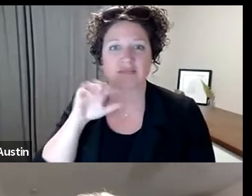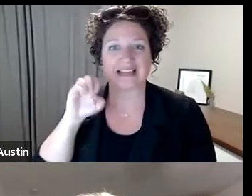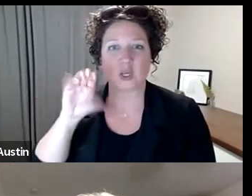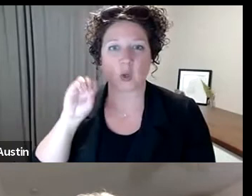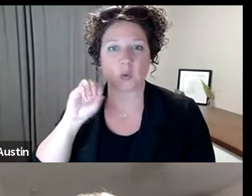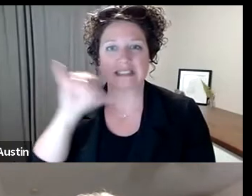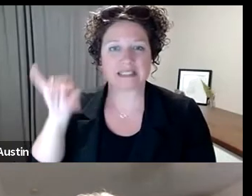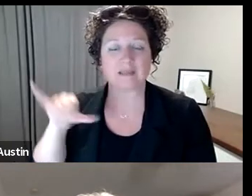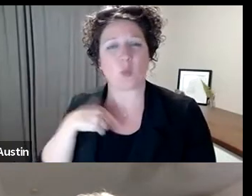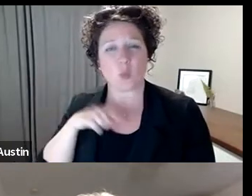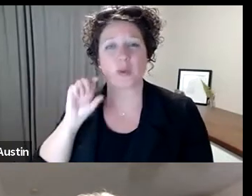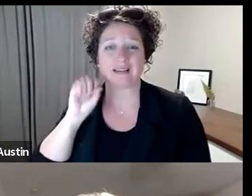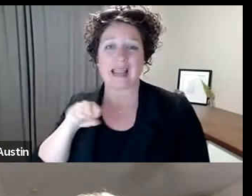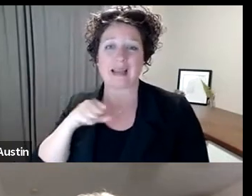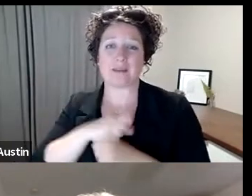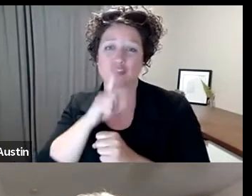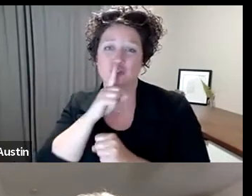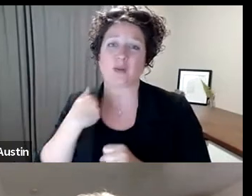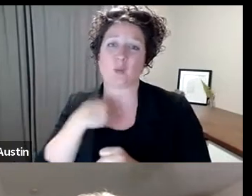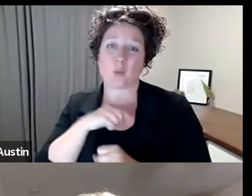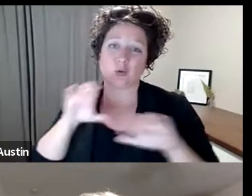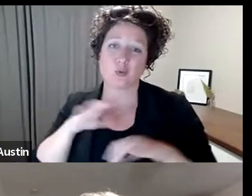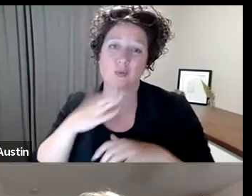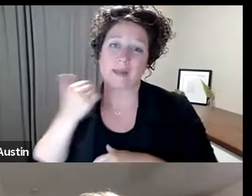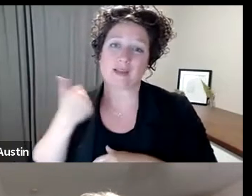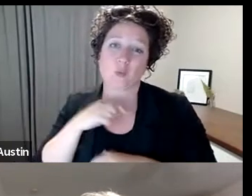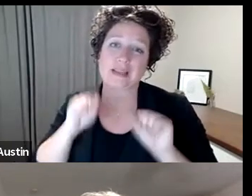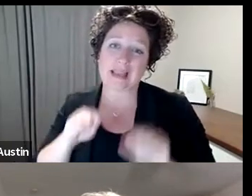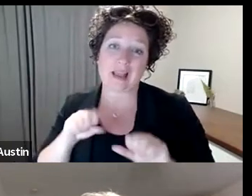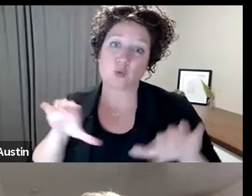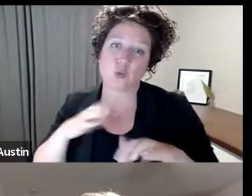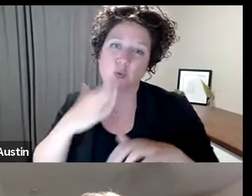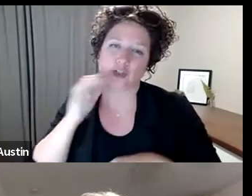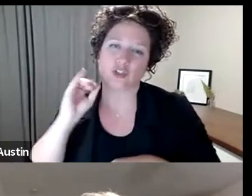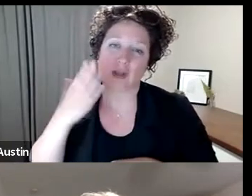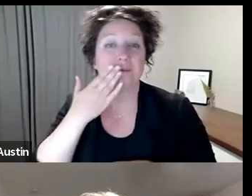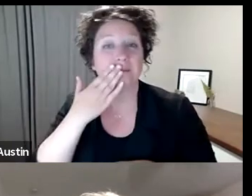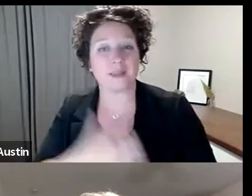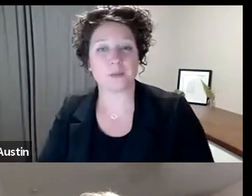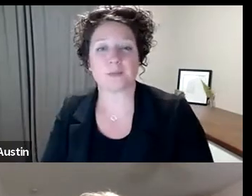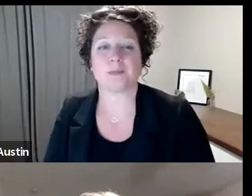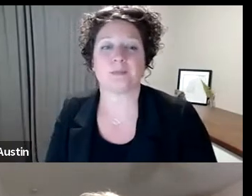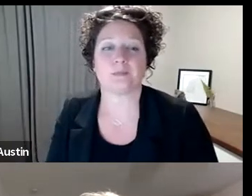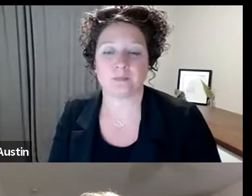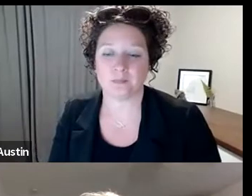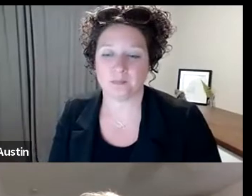doing the best we can. We'll do a good job. Thank you.